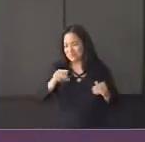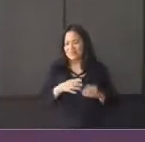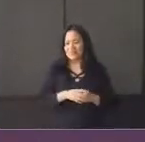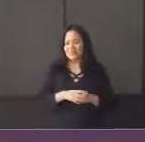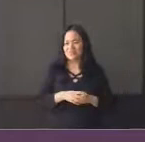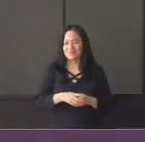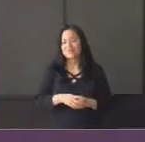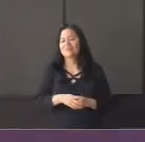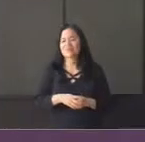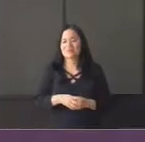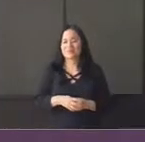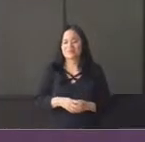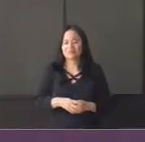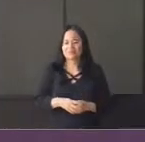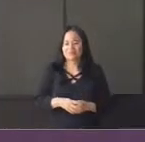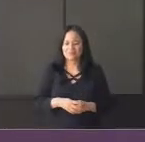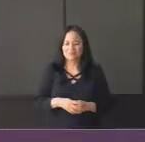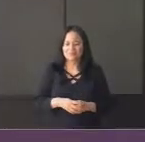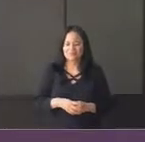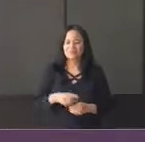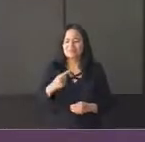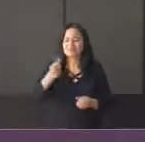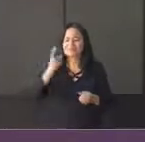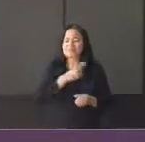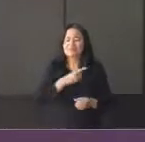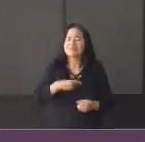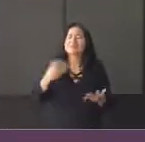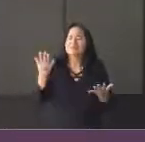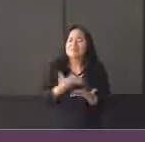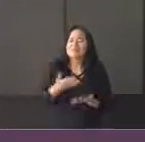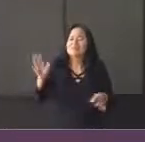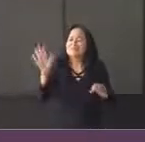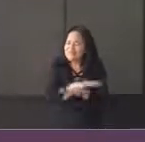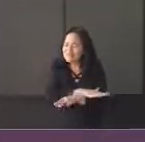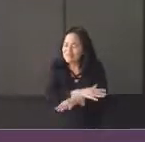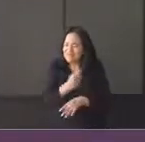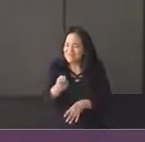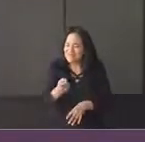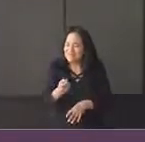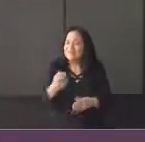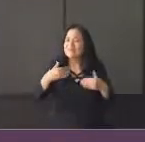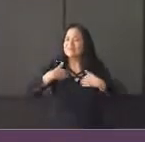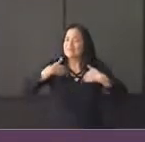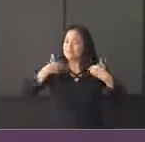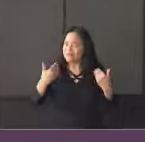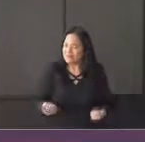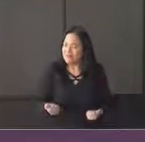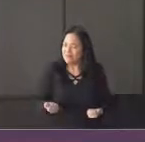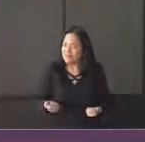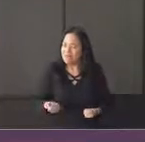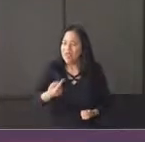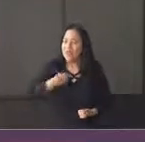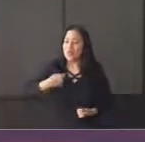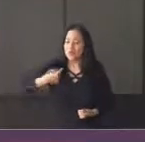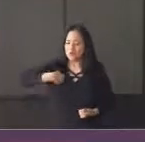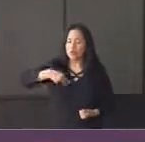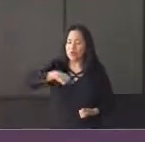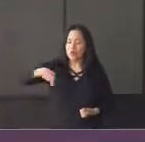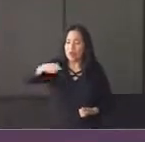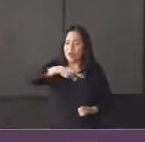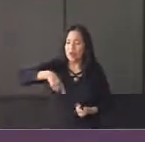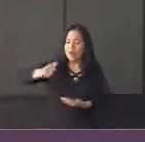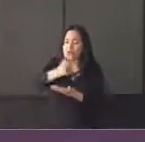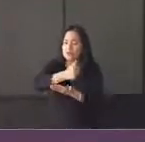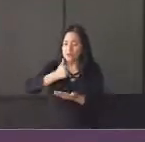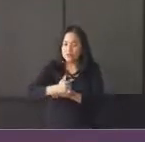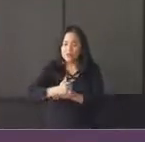from that perspective and not the perspective of cities, to change that perspective, to understand that cities have